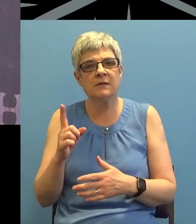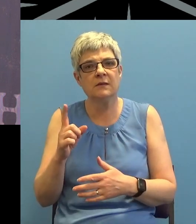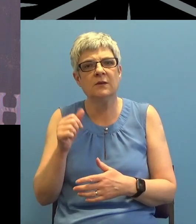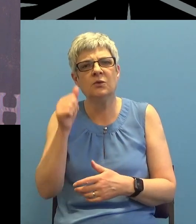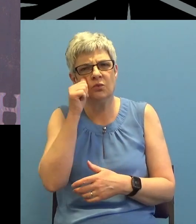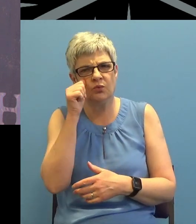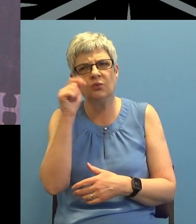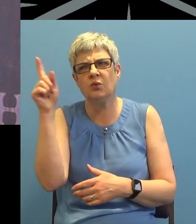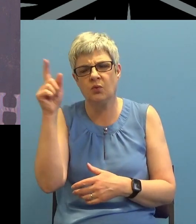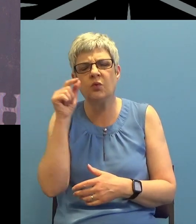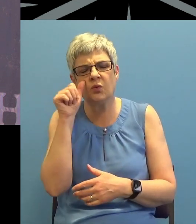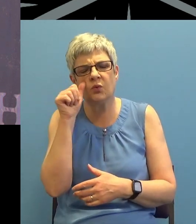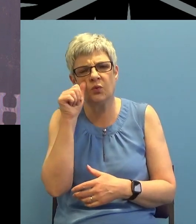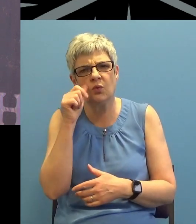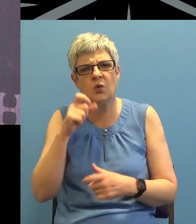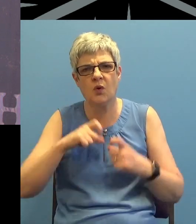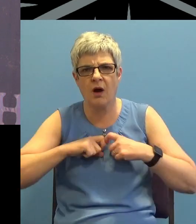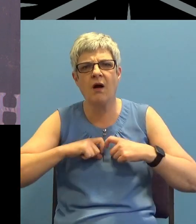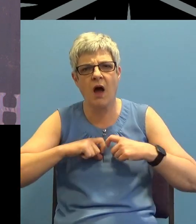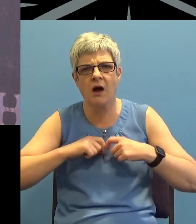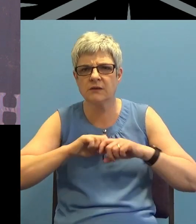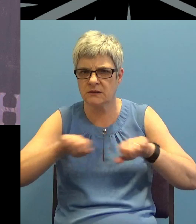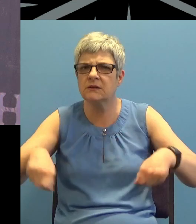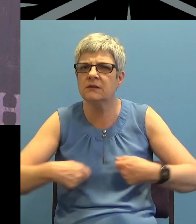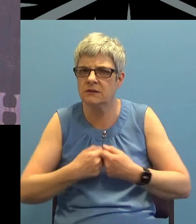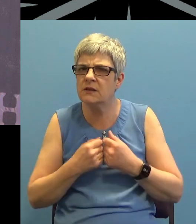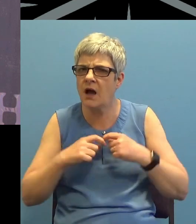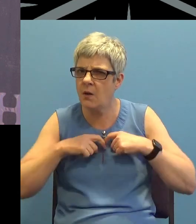But you know the depths of our heart, O God,